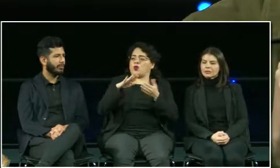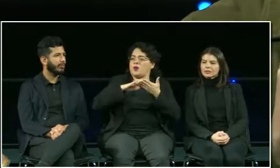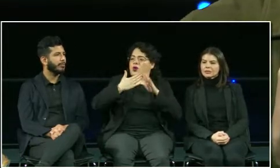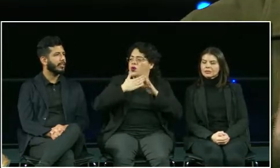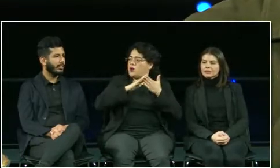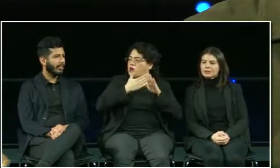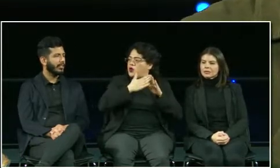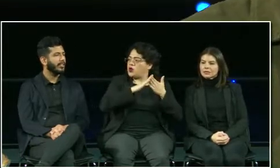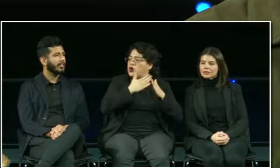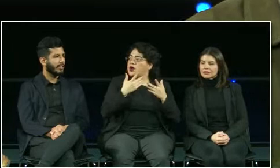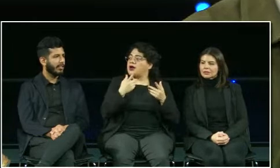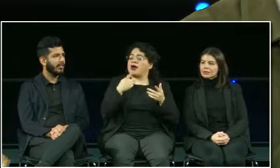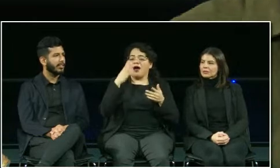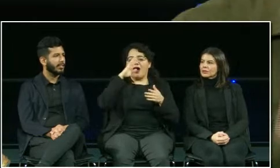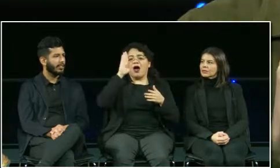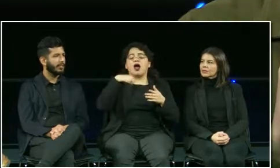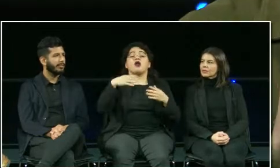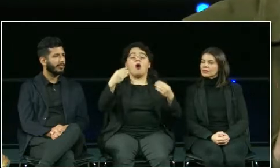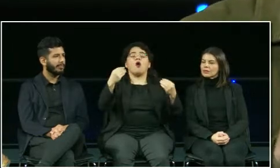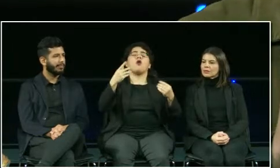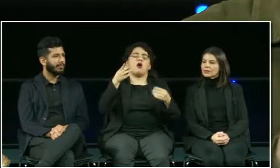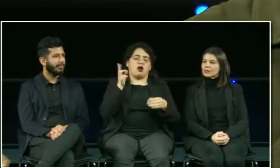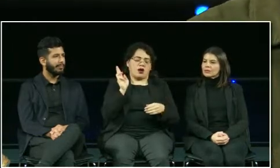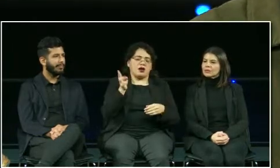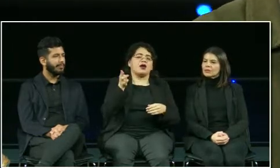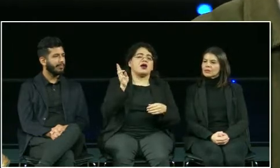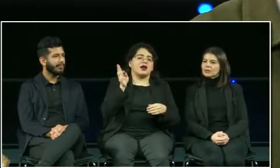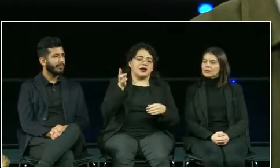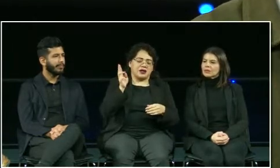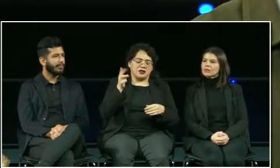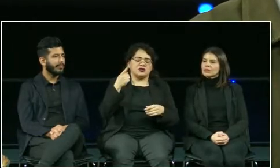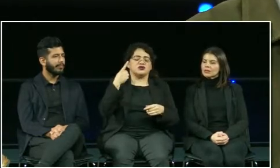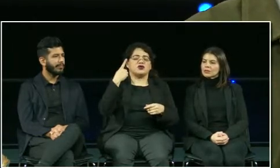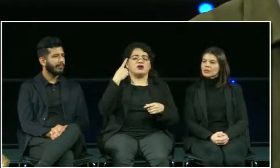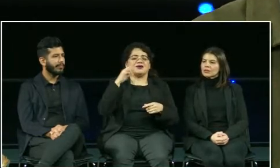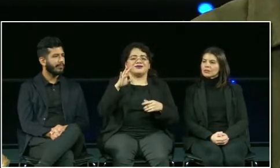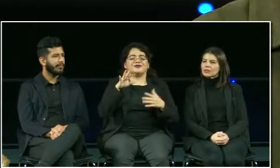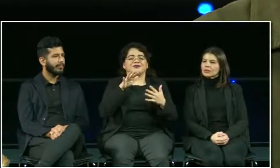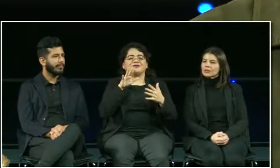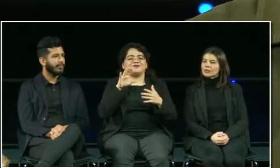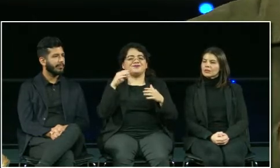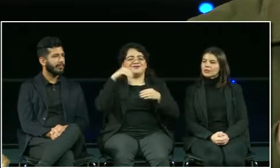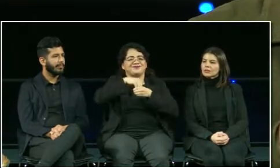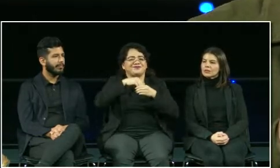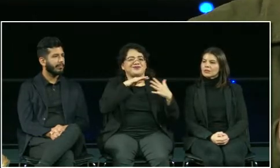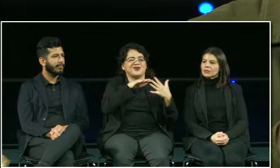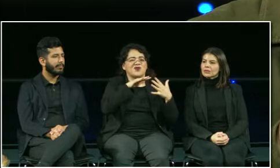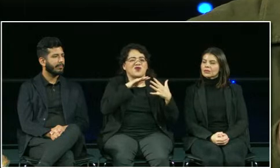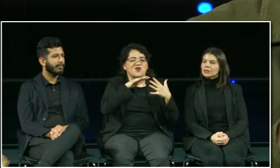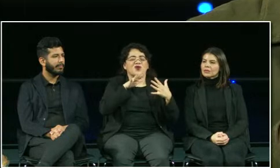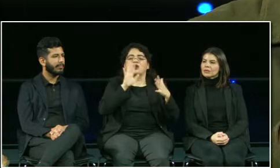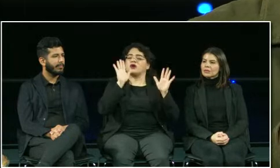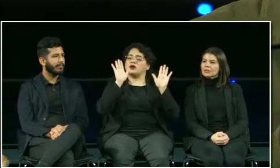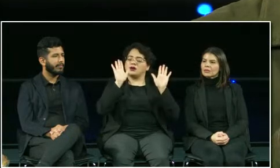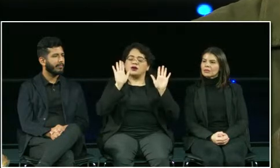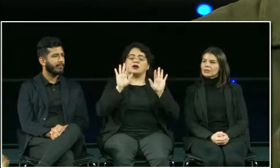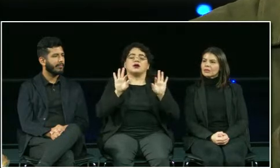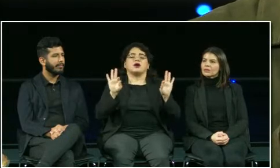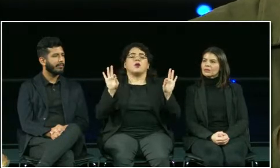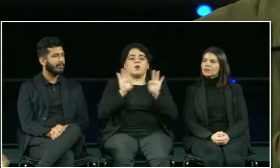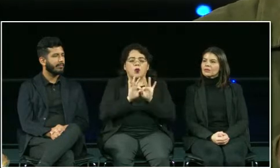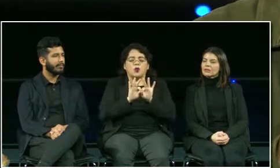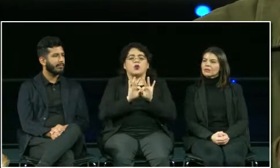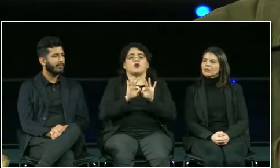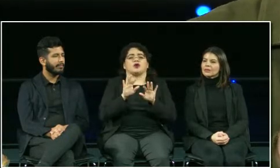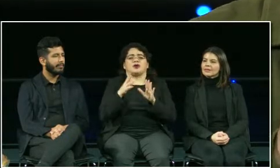light. You know, sometimes we've been known for our history, mm-hmm. and it's important for me and I think a lot of my generation that we show the kind of